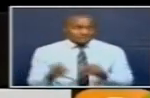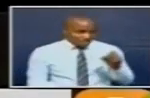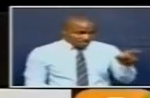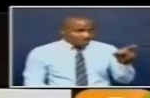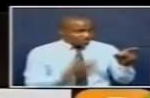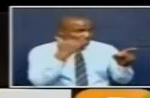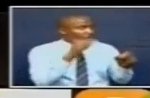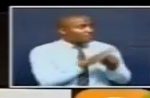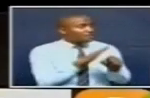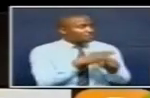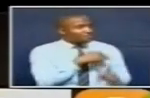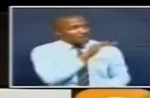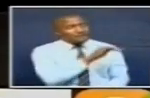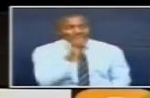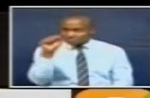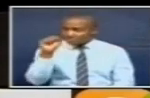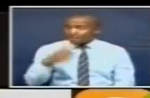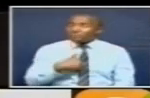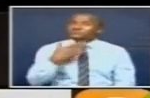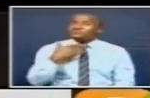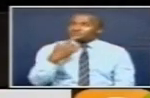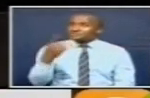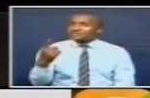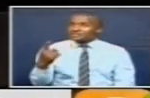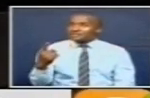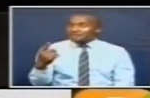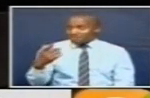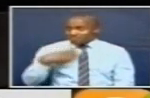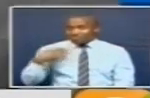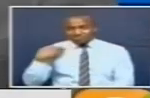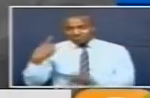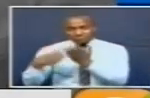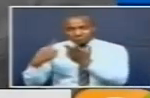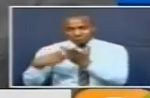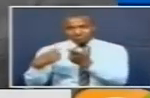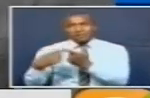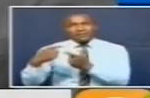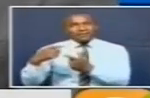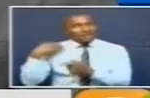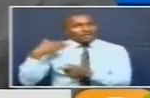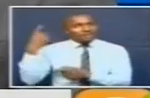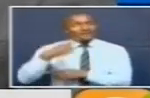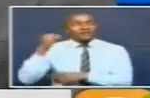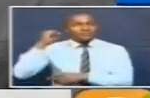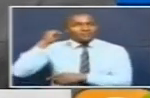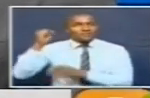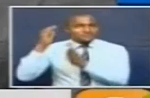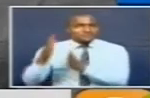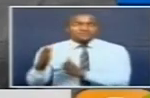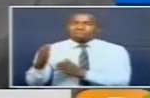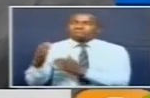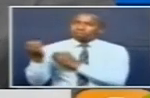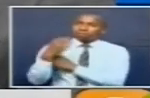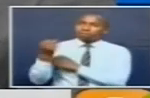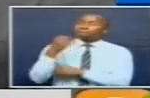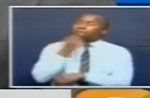and I'll tell you one thing about officers. Every day I receive complaints from politicians about